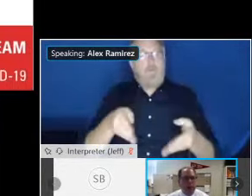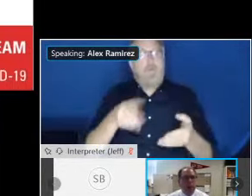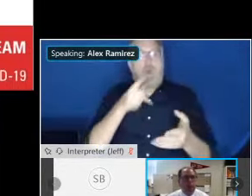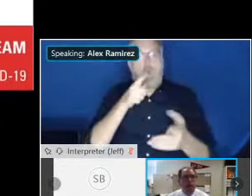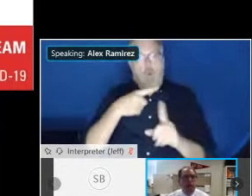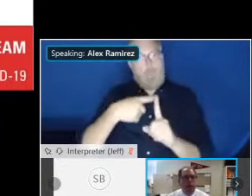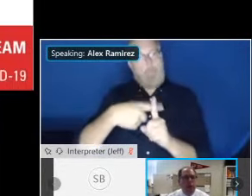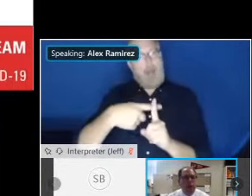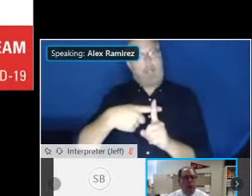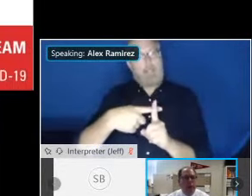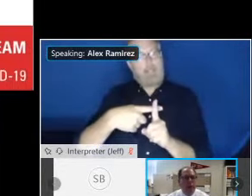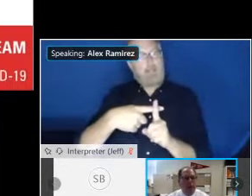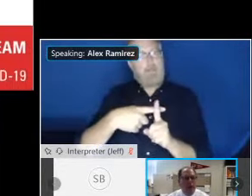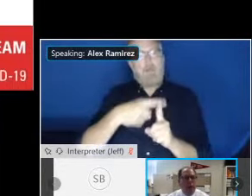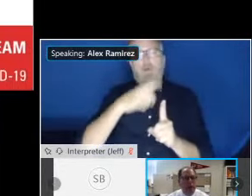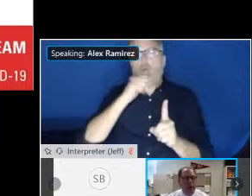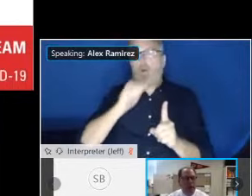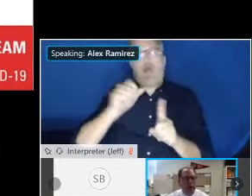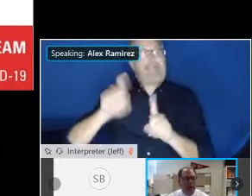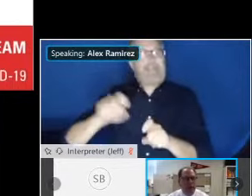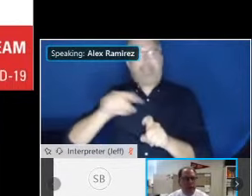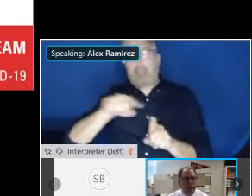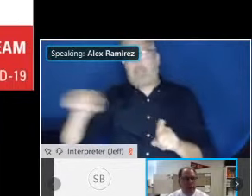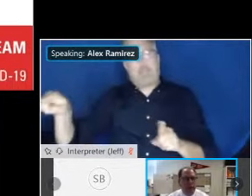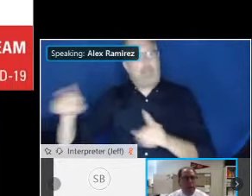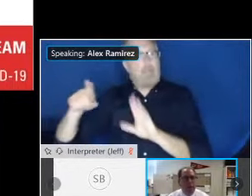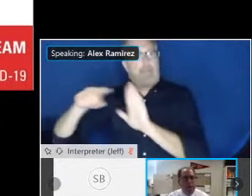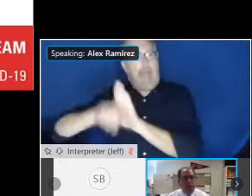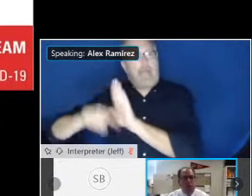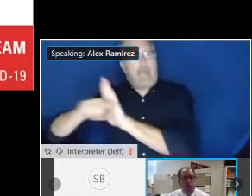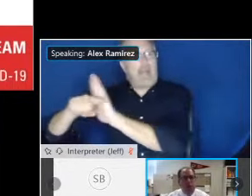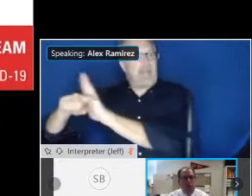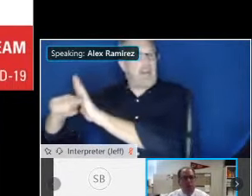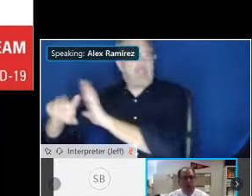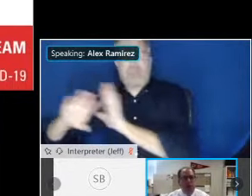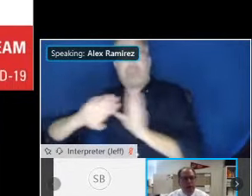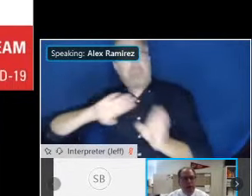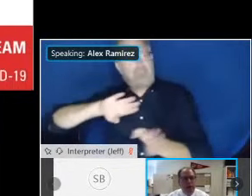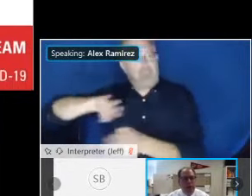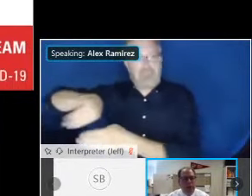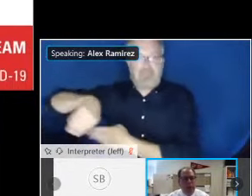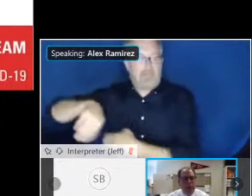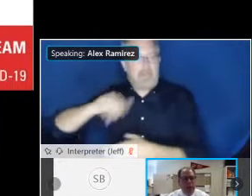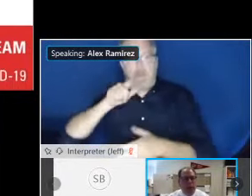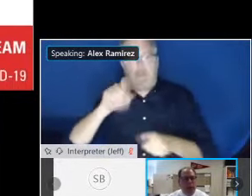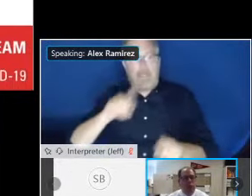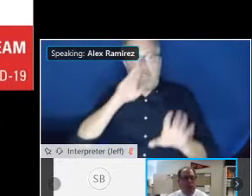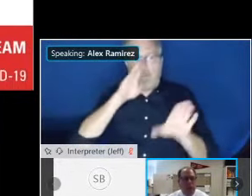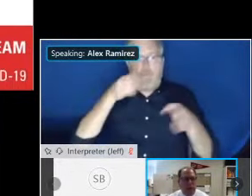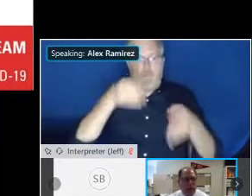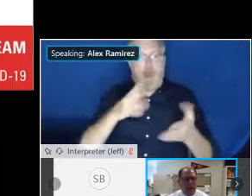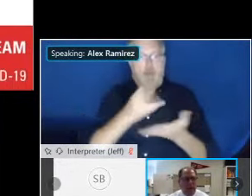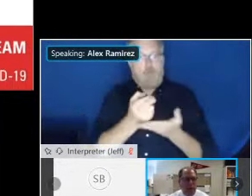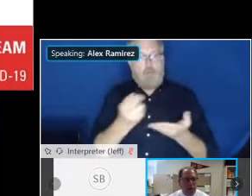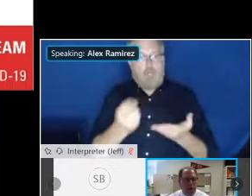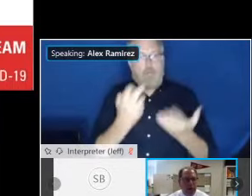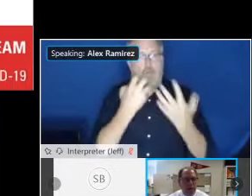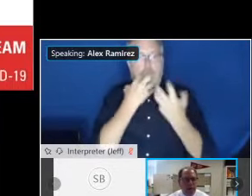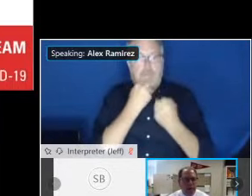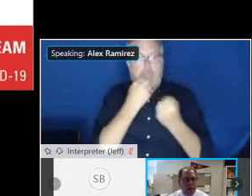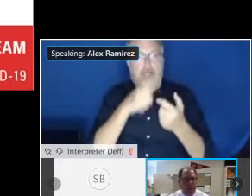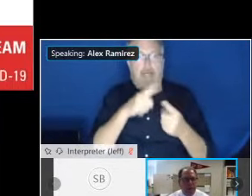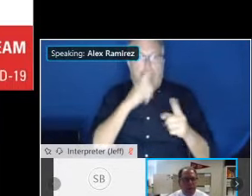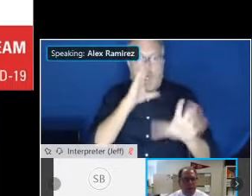are positive. We're not trying to bring in all these other negative individuals because we're focusing on resources and trying to find